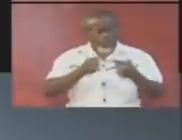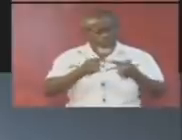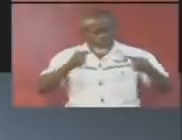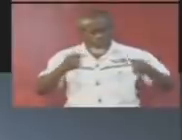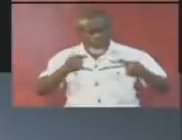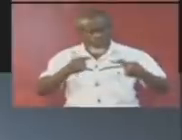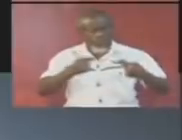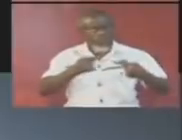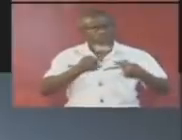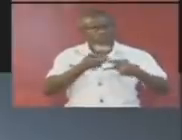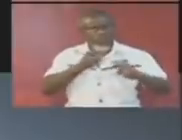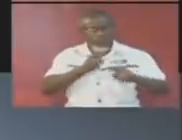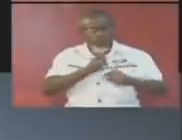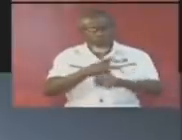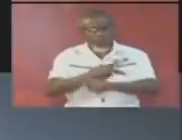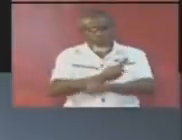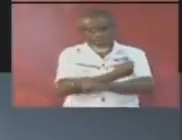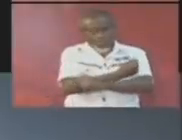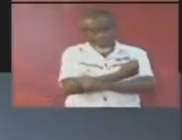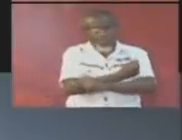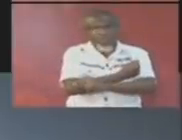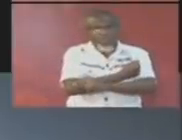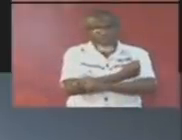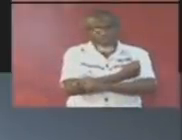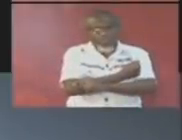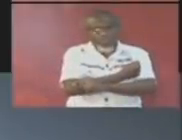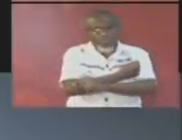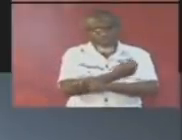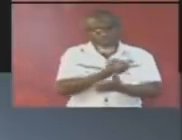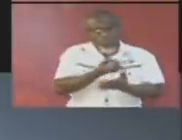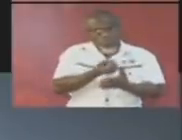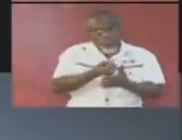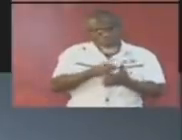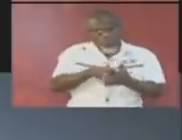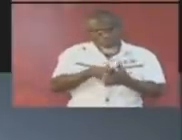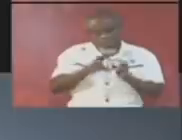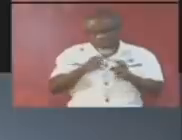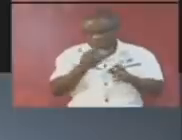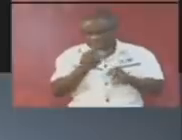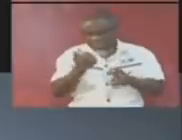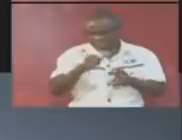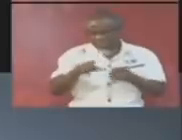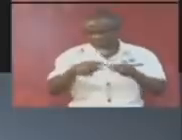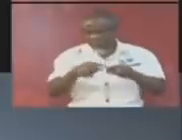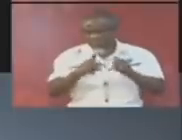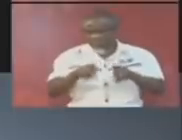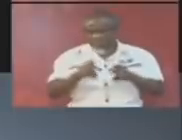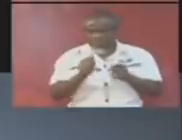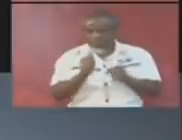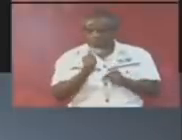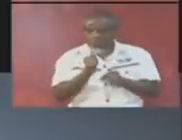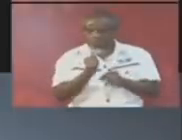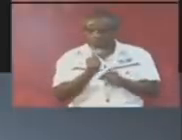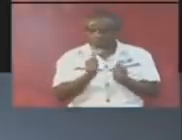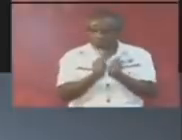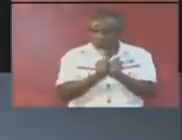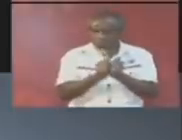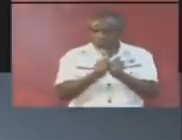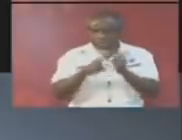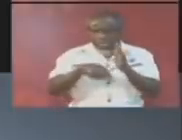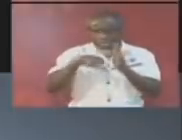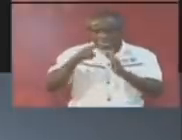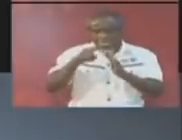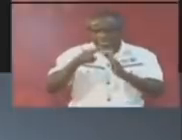say anything about persons with high sensitivity to food? Can they take the vaccine? What is the recommendations for